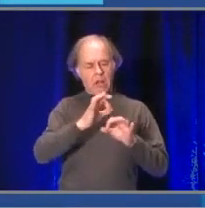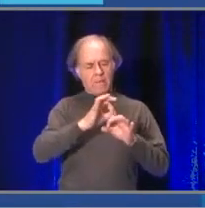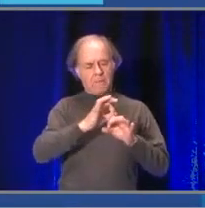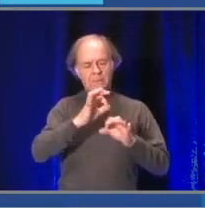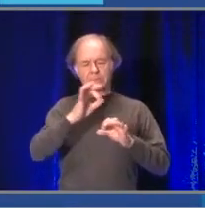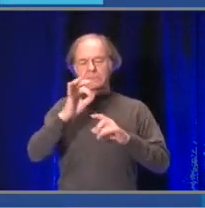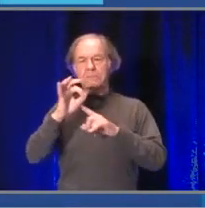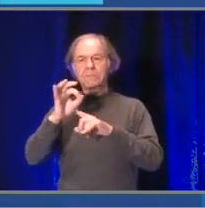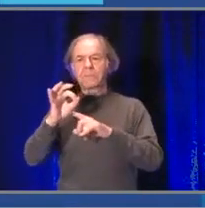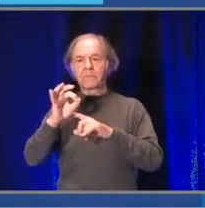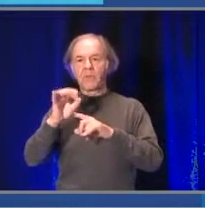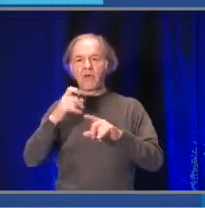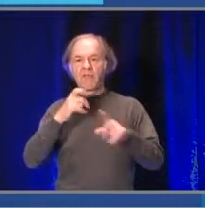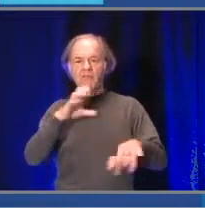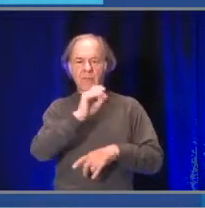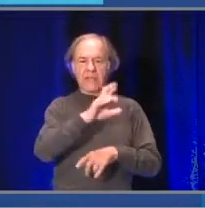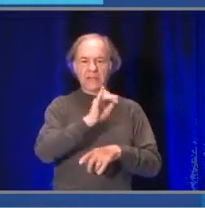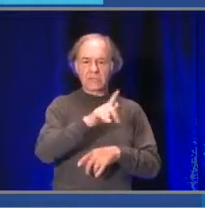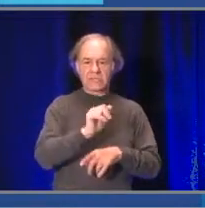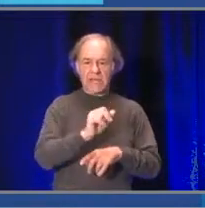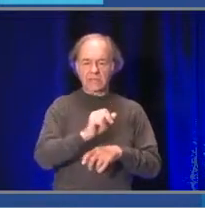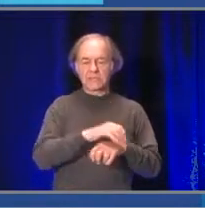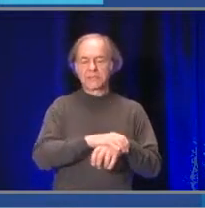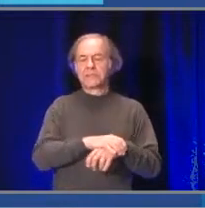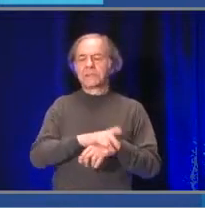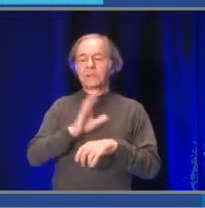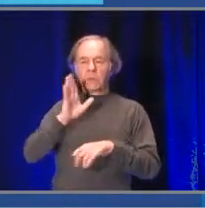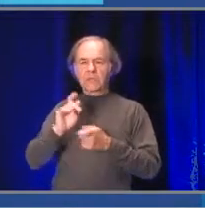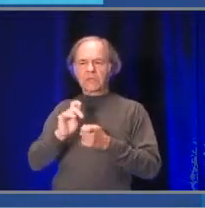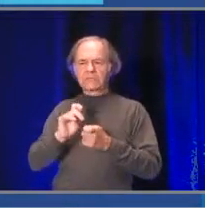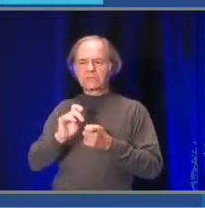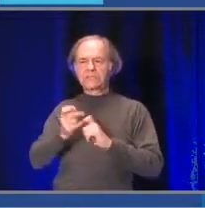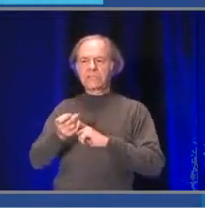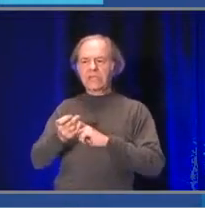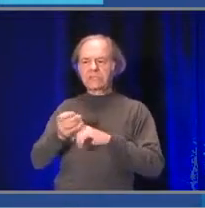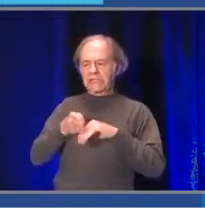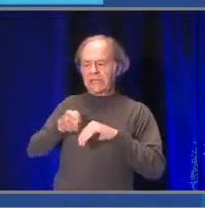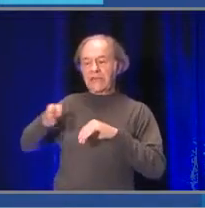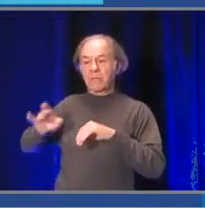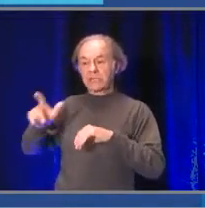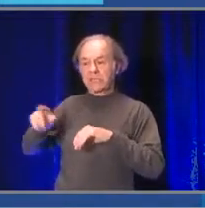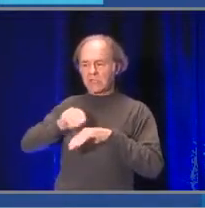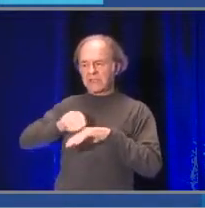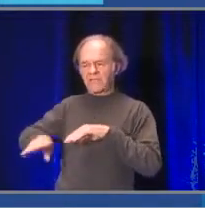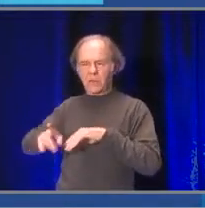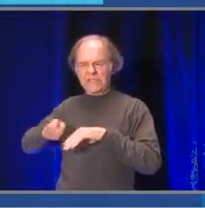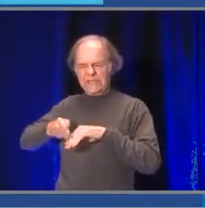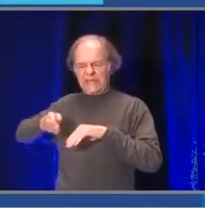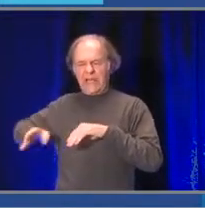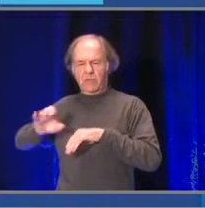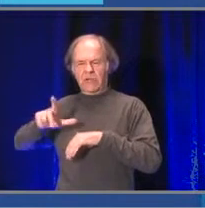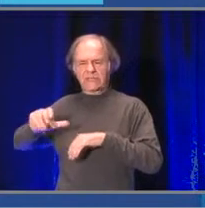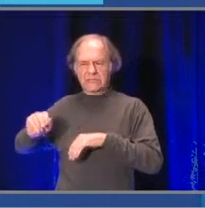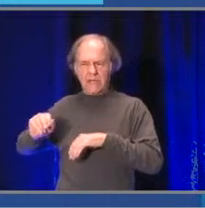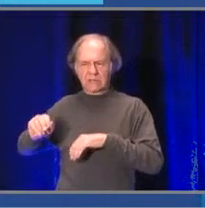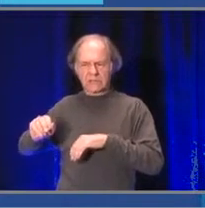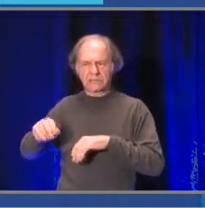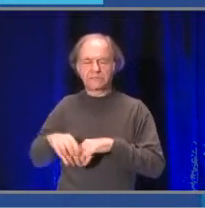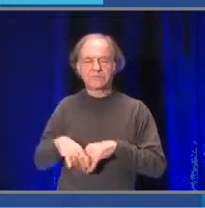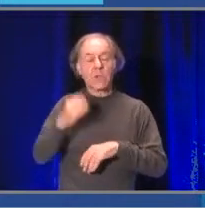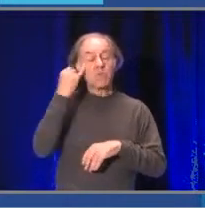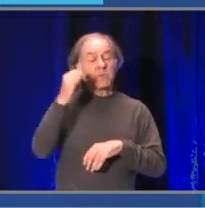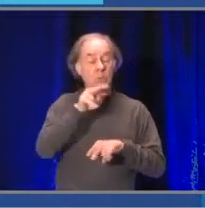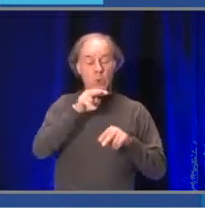the microenvironment or circulation, and changing the fate of a neighboring cell. So what you need to remember when you look